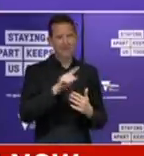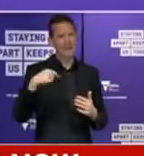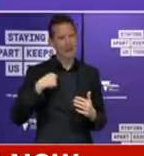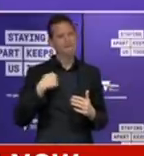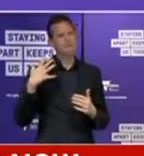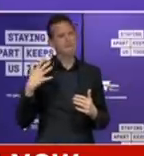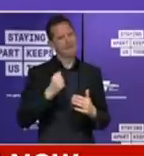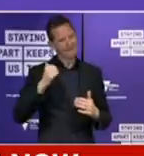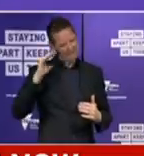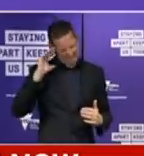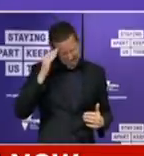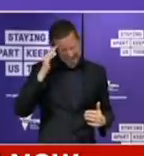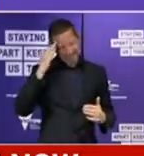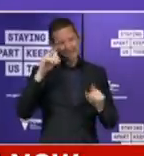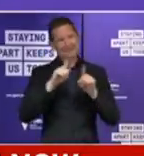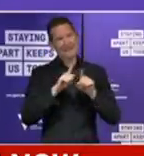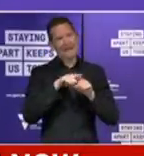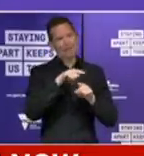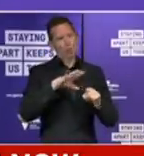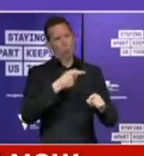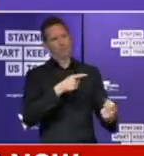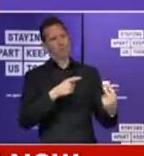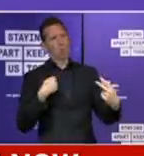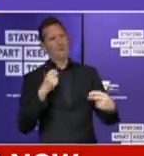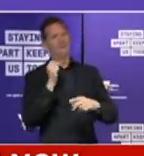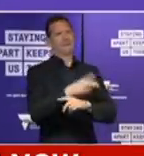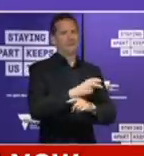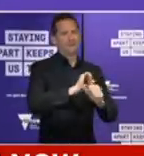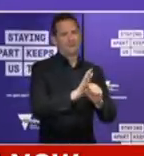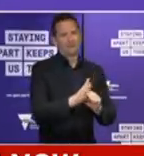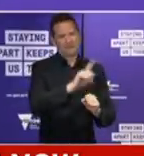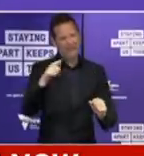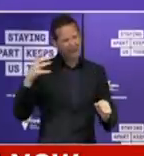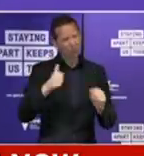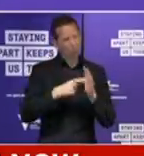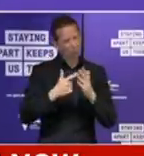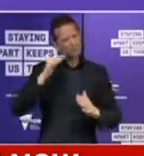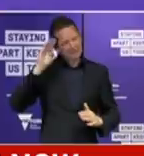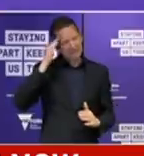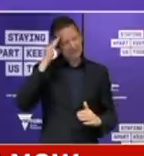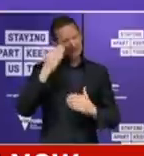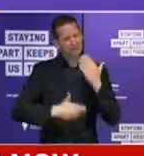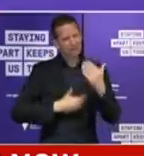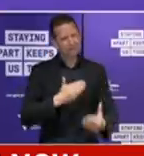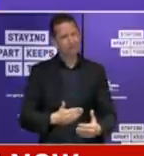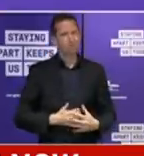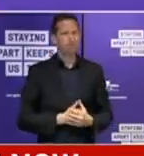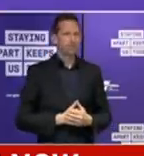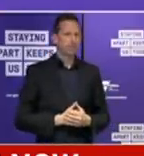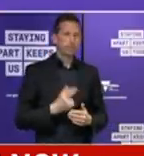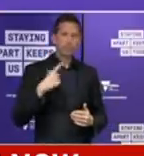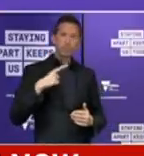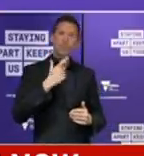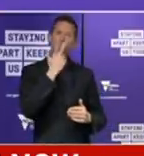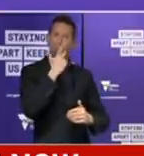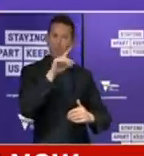this virus. All of us as Victorians, we have to see this through. We absolutely do. Because if we get ourselves into a